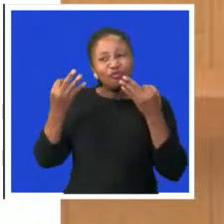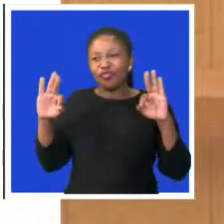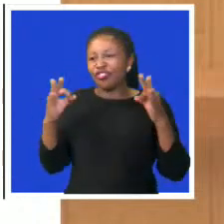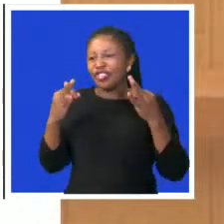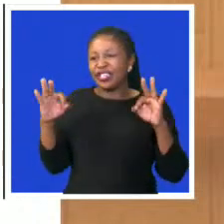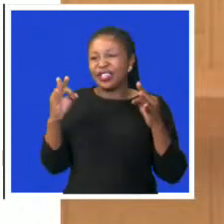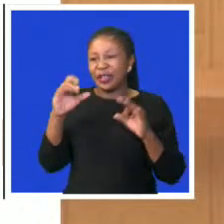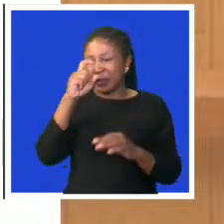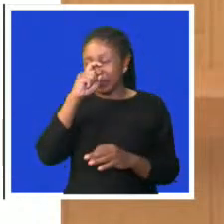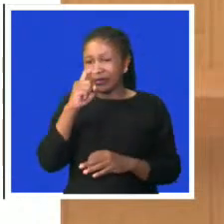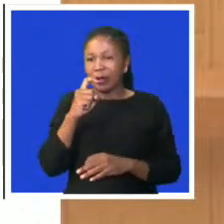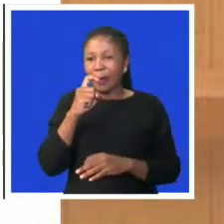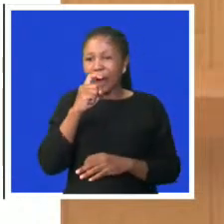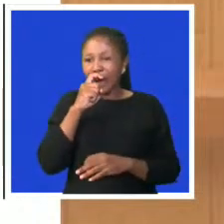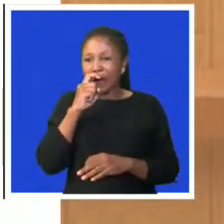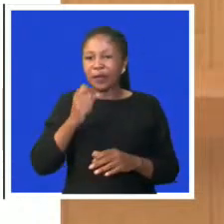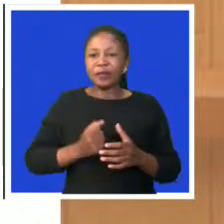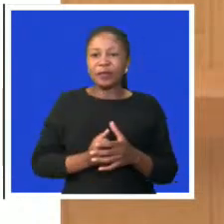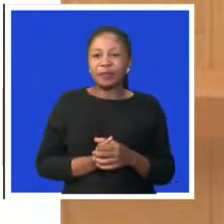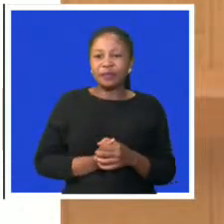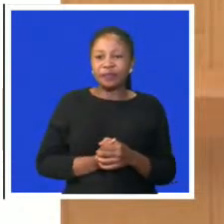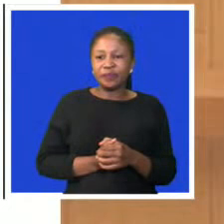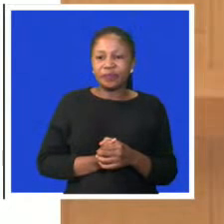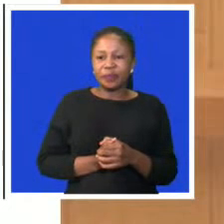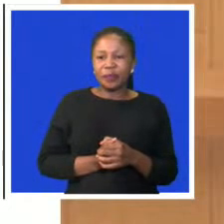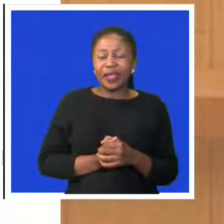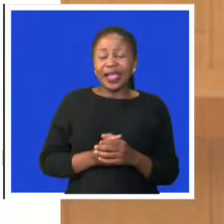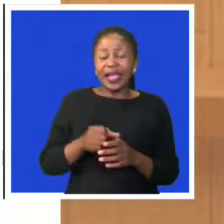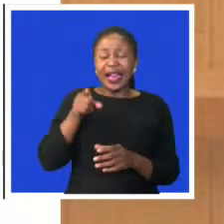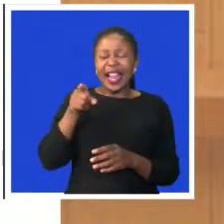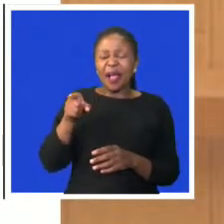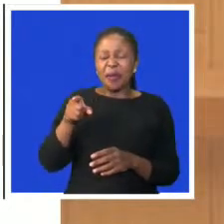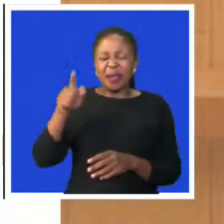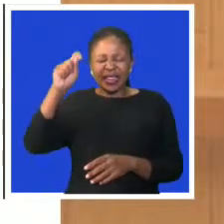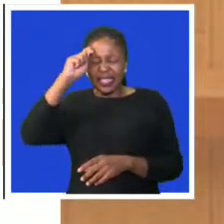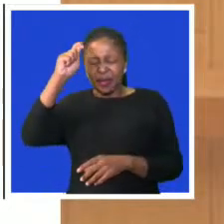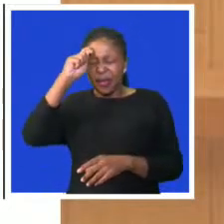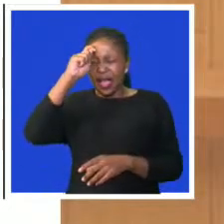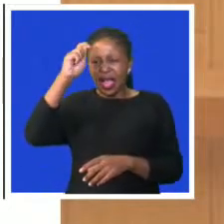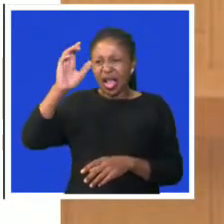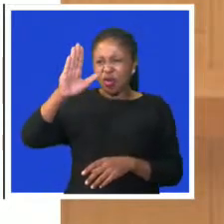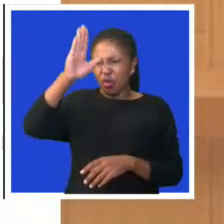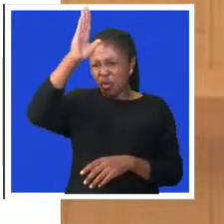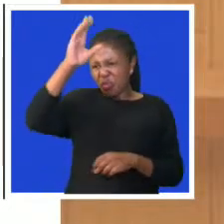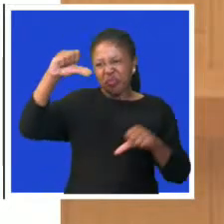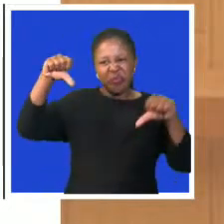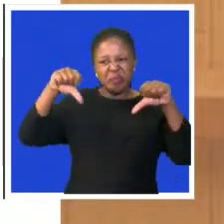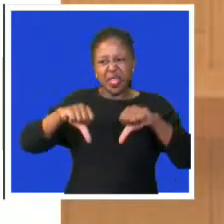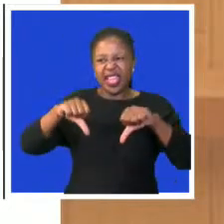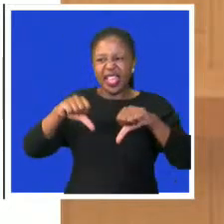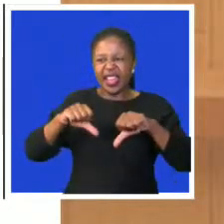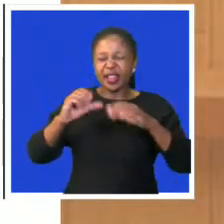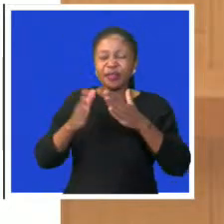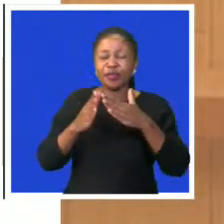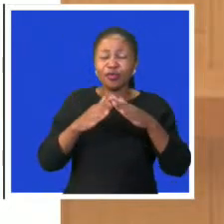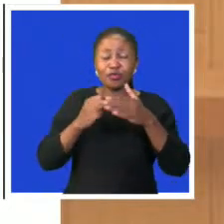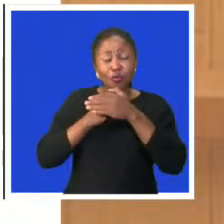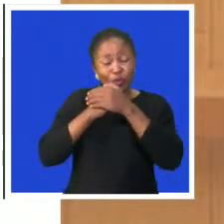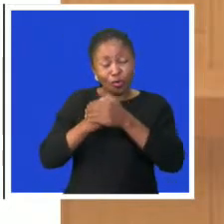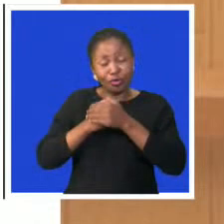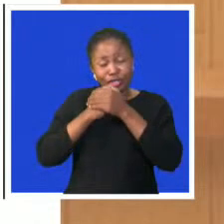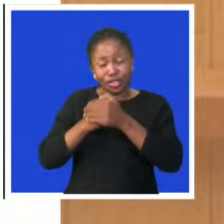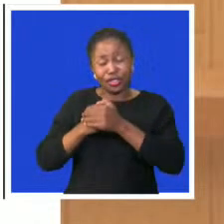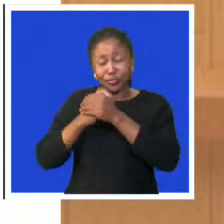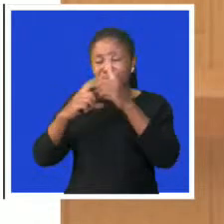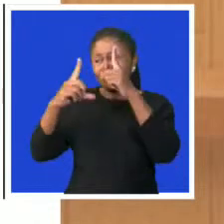They led a rebellion against Rome successfully and took over Jerusalem. Moving forward, dear